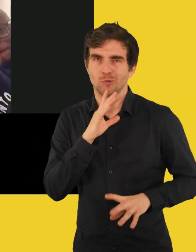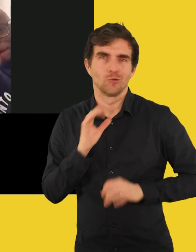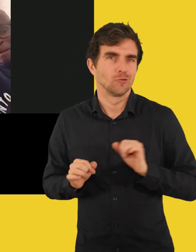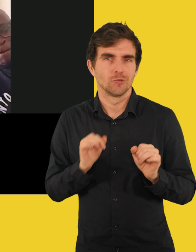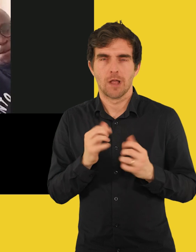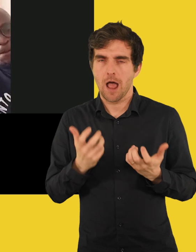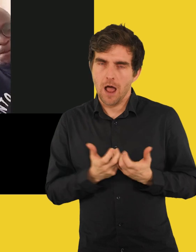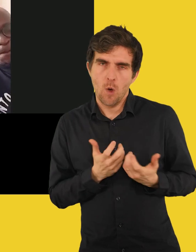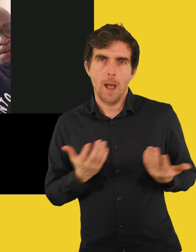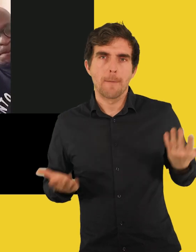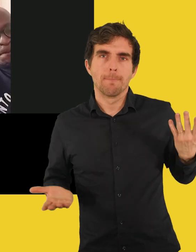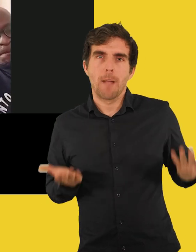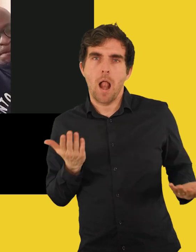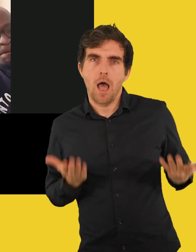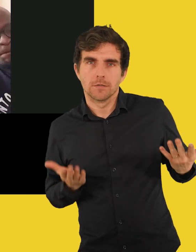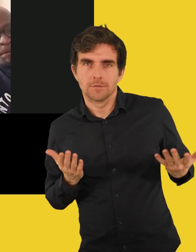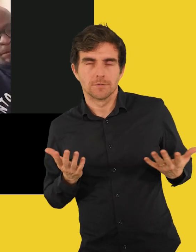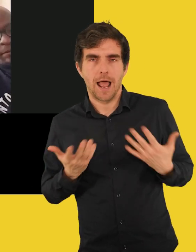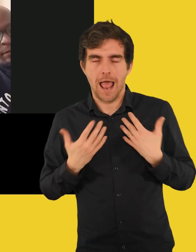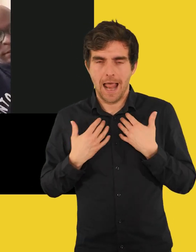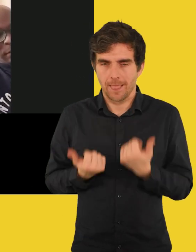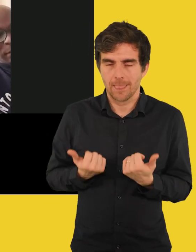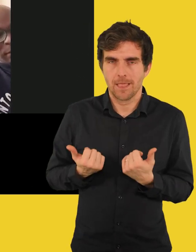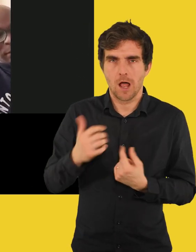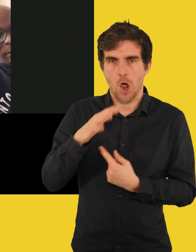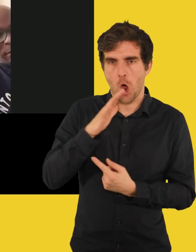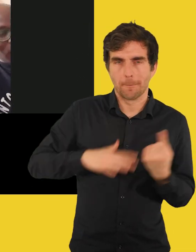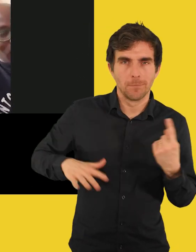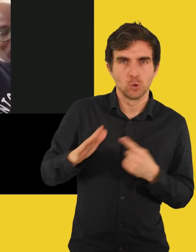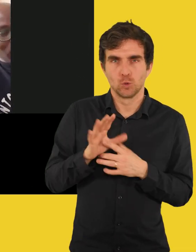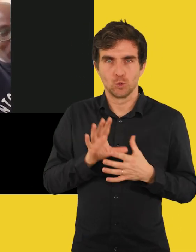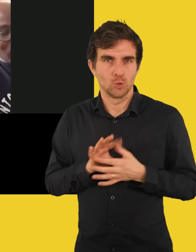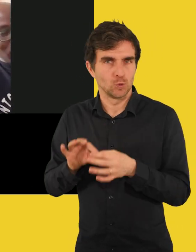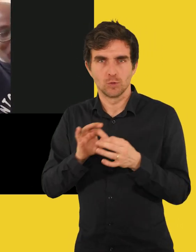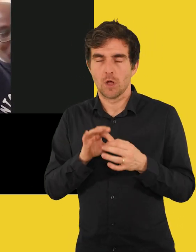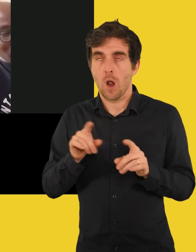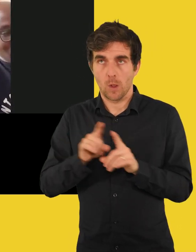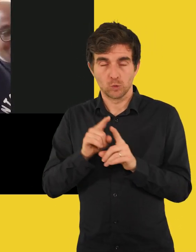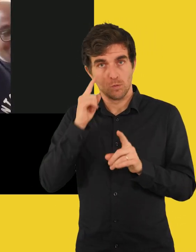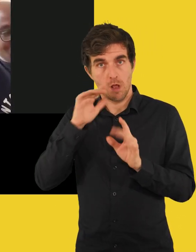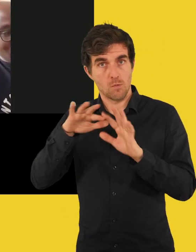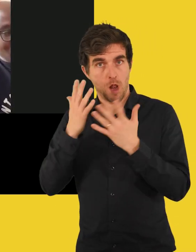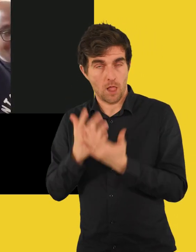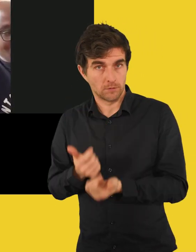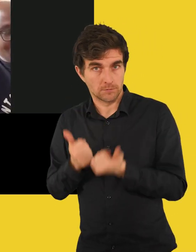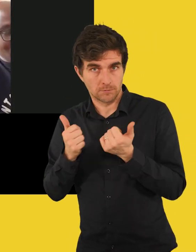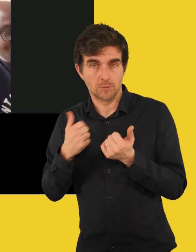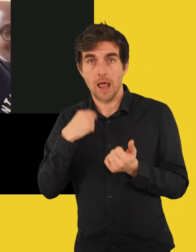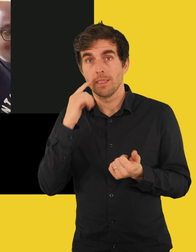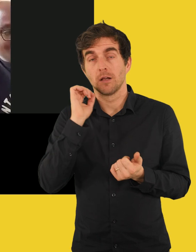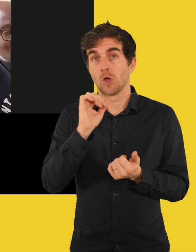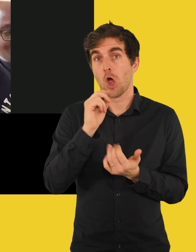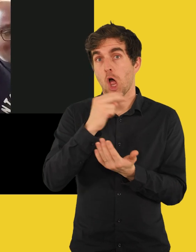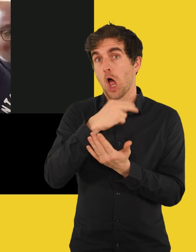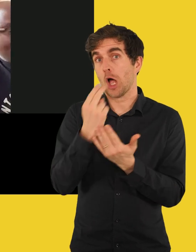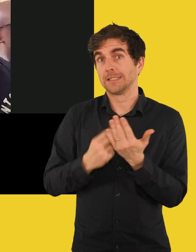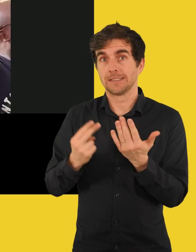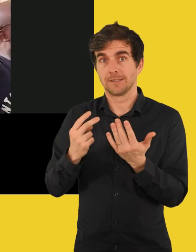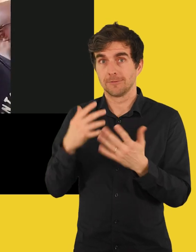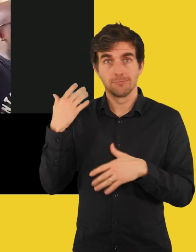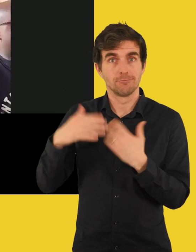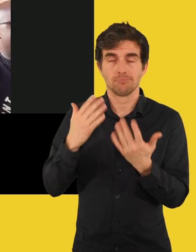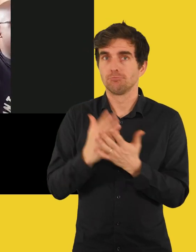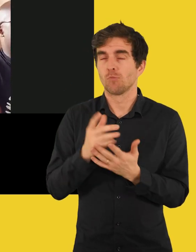conversation, because it's really about balance and the health of our communities and the health of the planet. So I think your